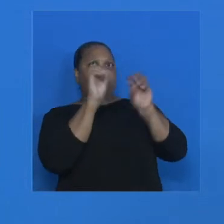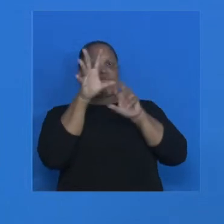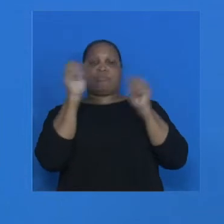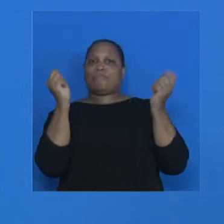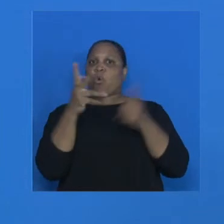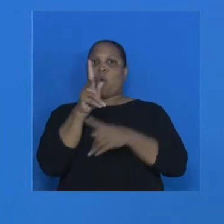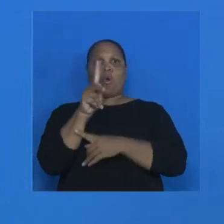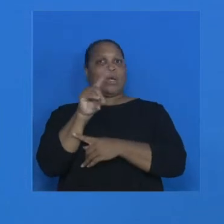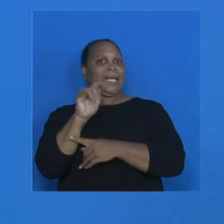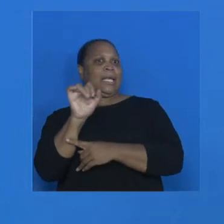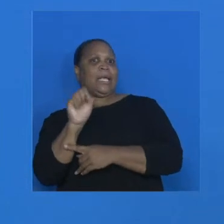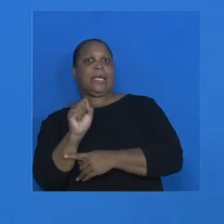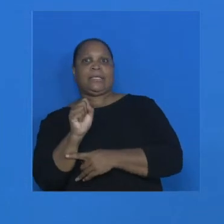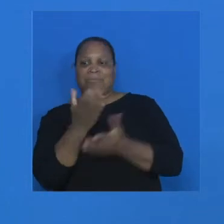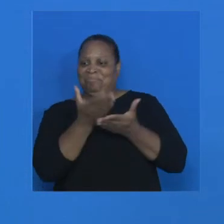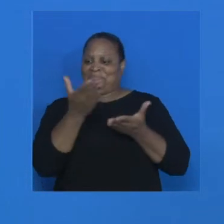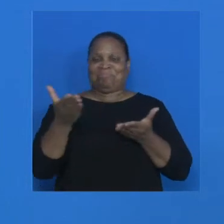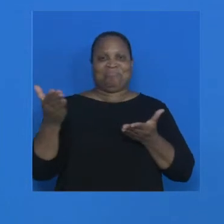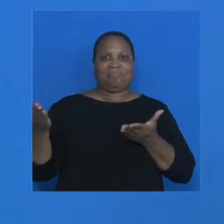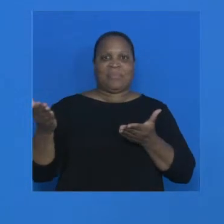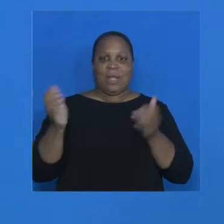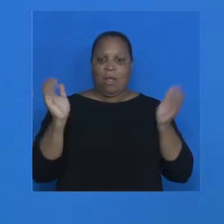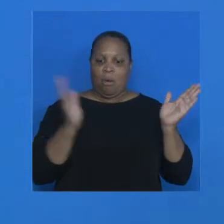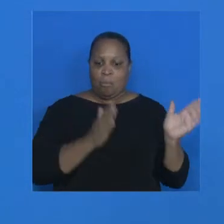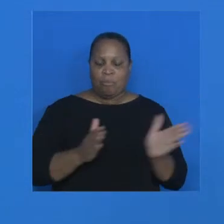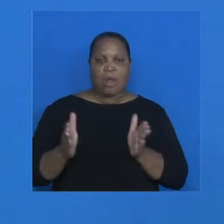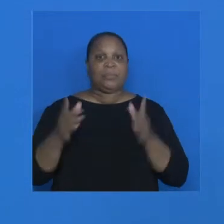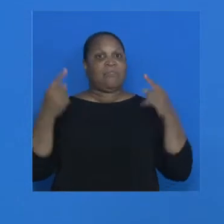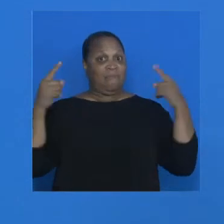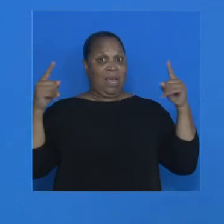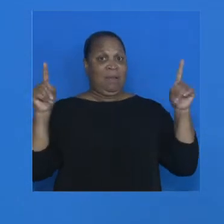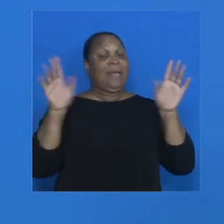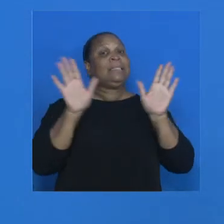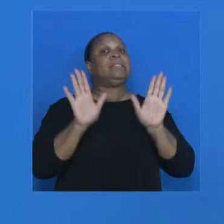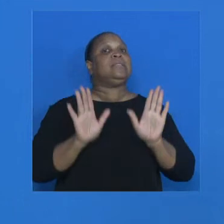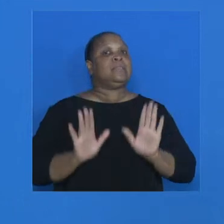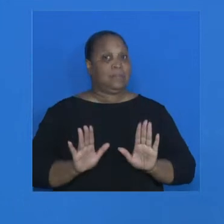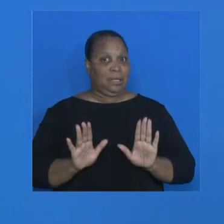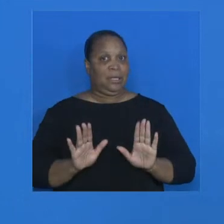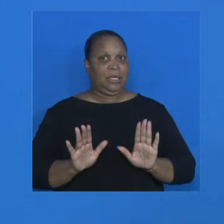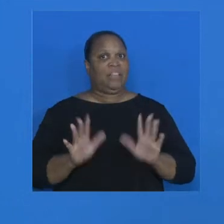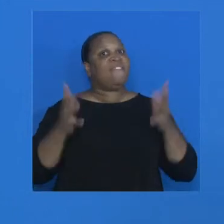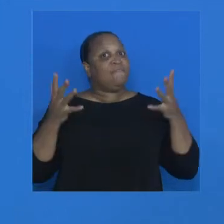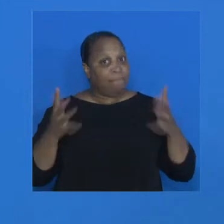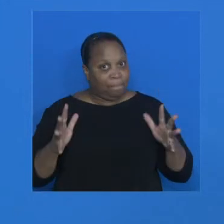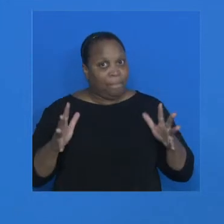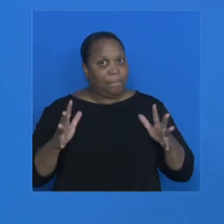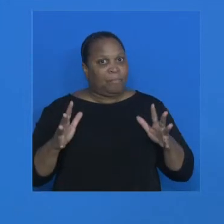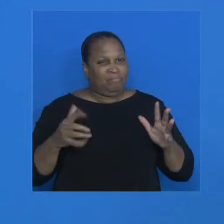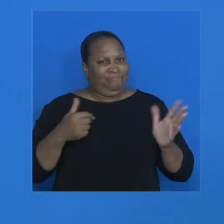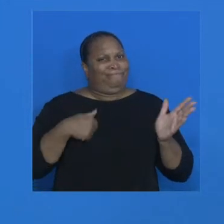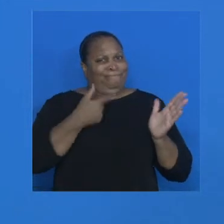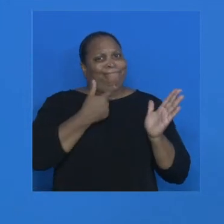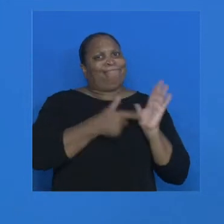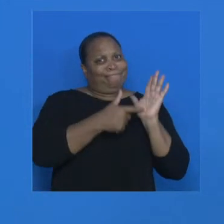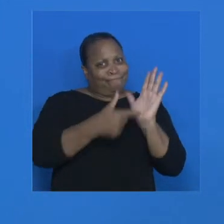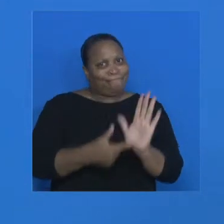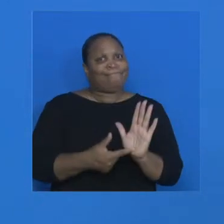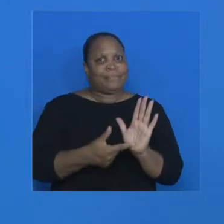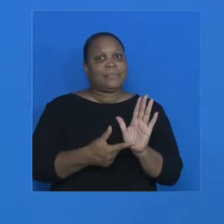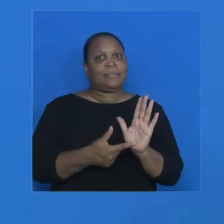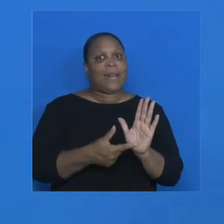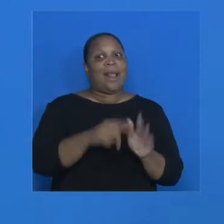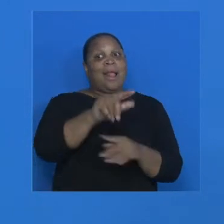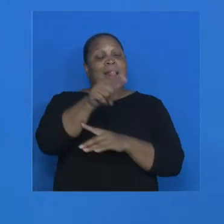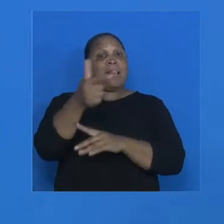kits and have their preparations finalized by Sunday. As I indicated, we will hold our next